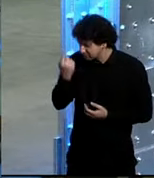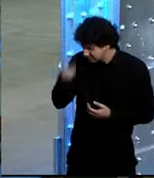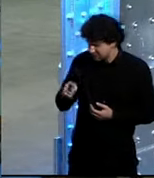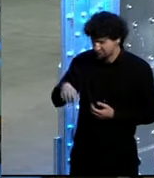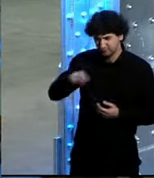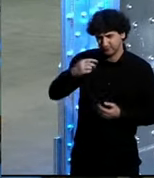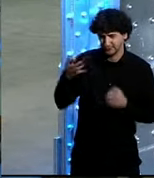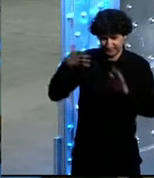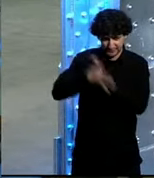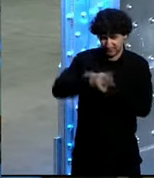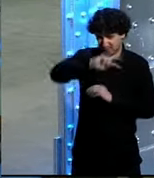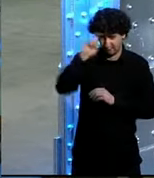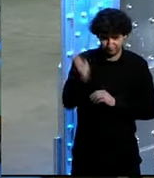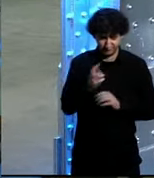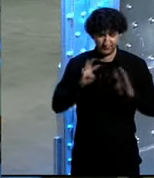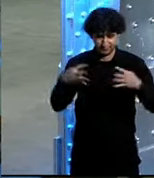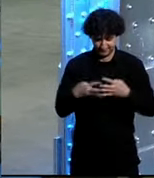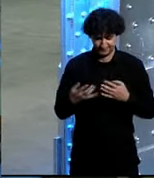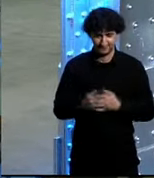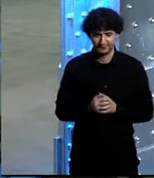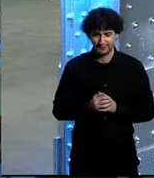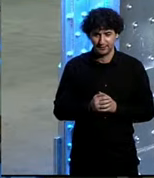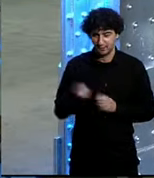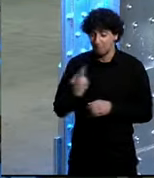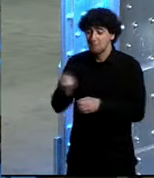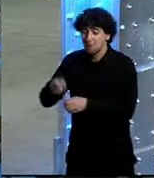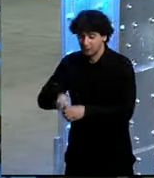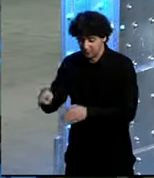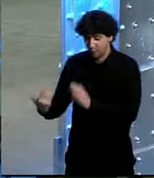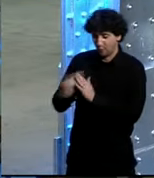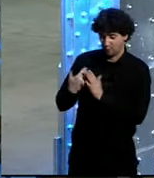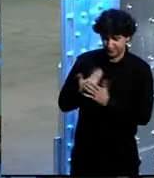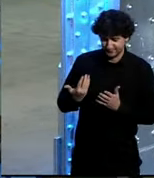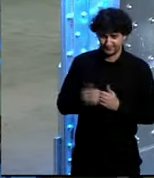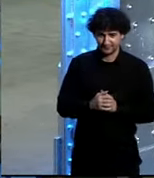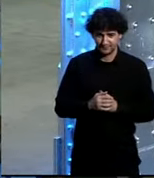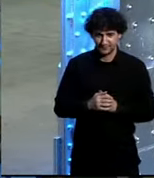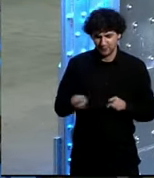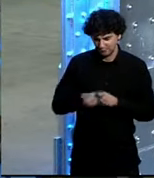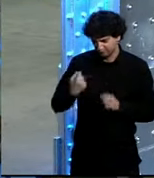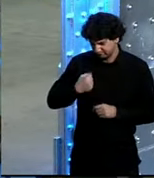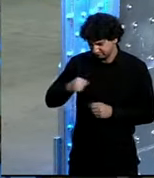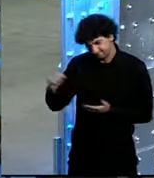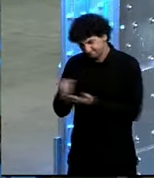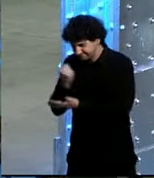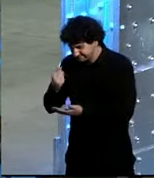I don't know? Tell me about the things I don't know. This is what transmedia is all about. We want other